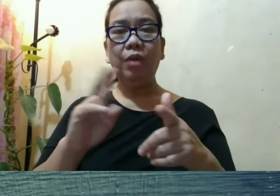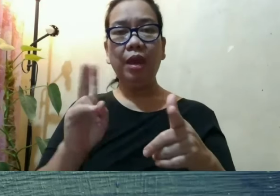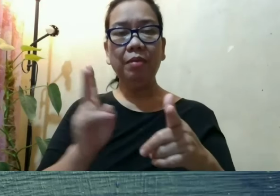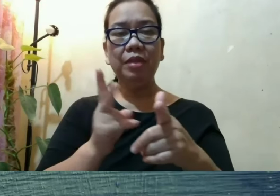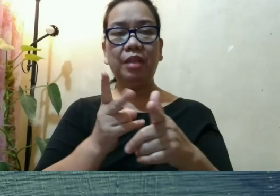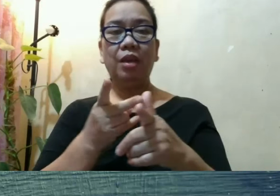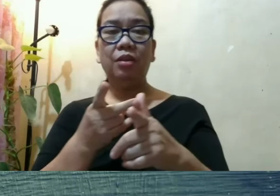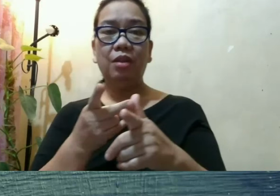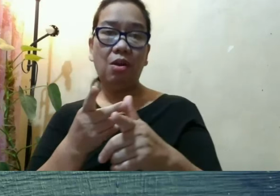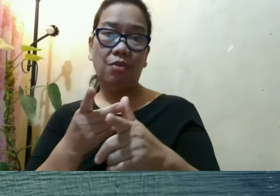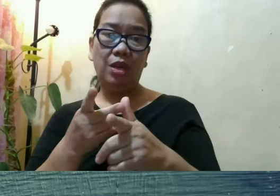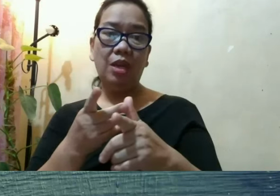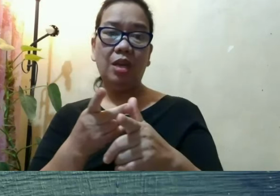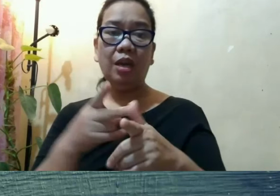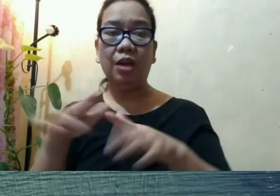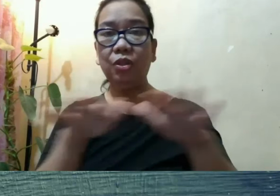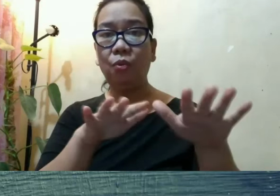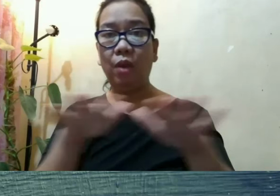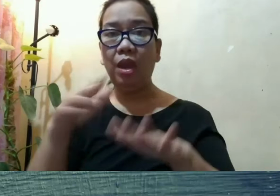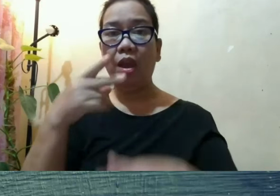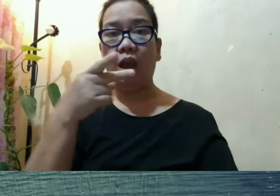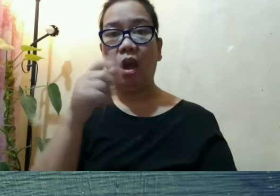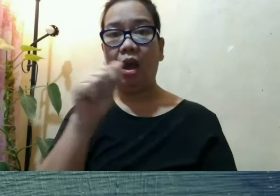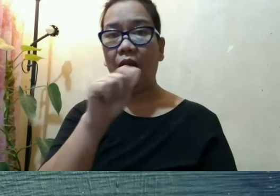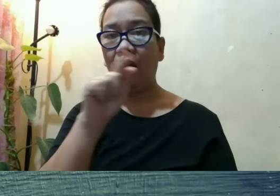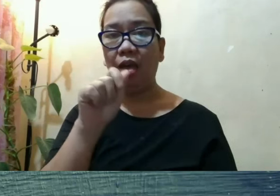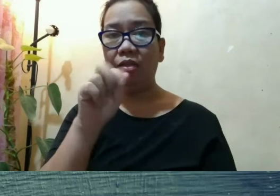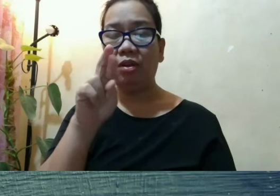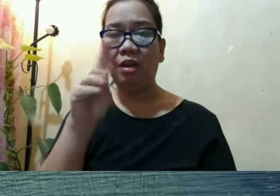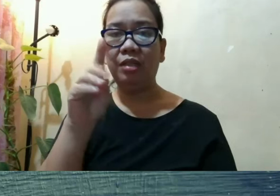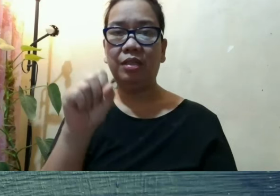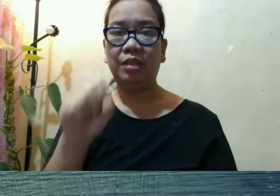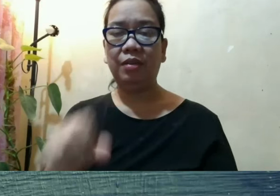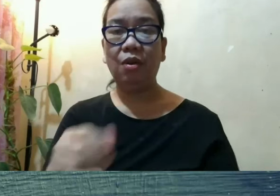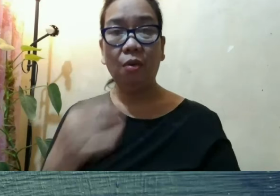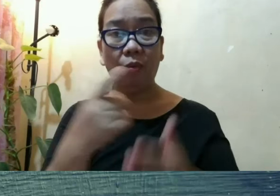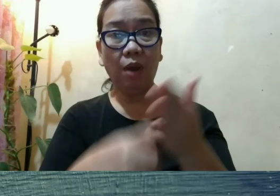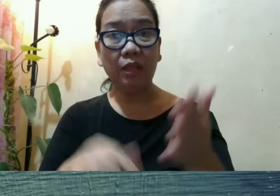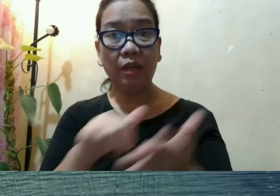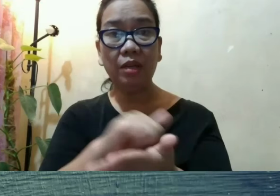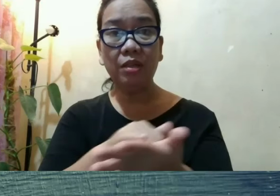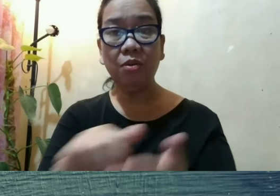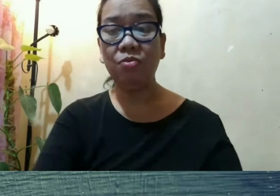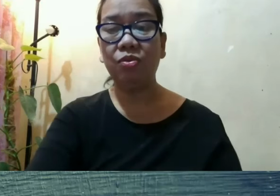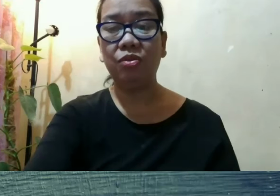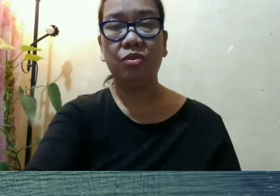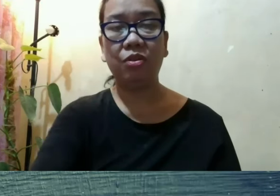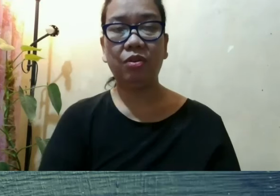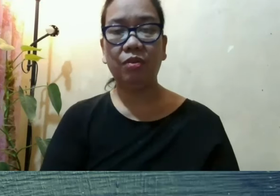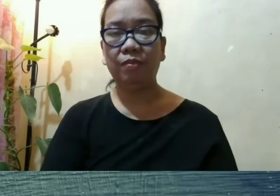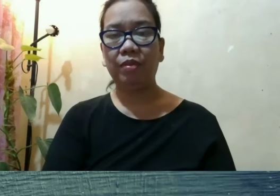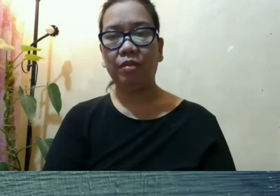Now, we have the secondary earthquake hazards. What are